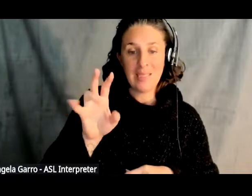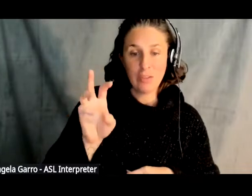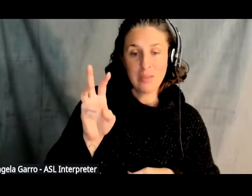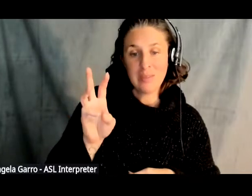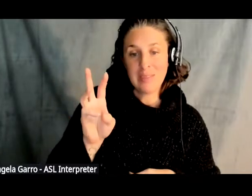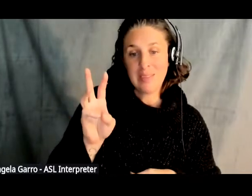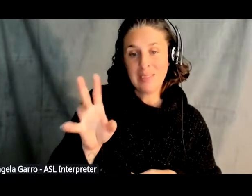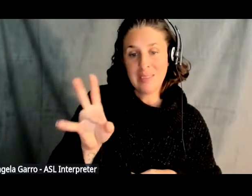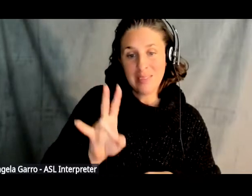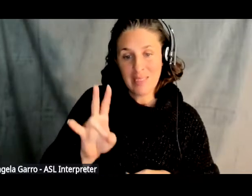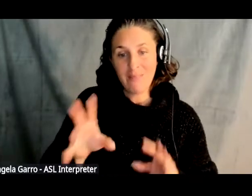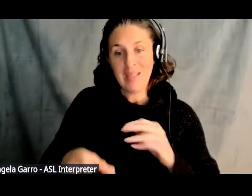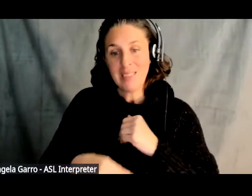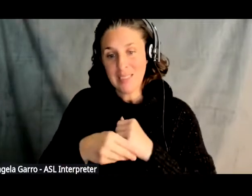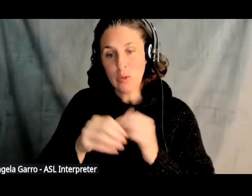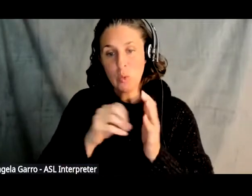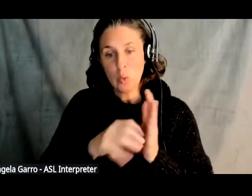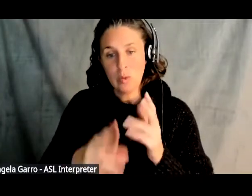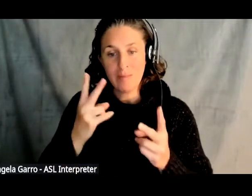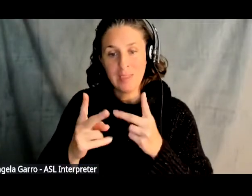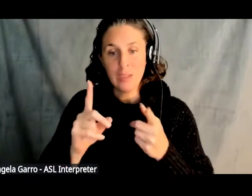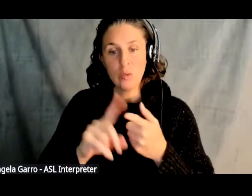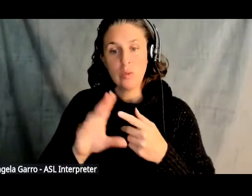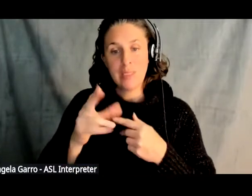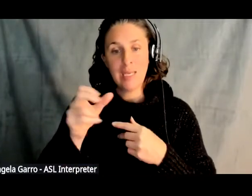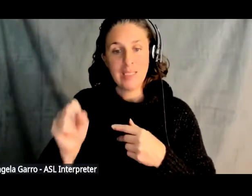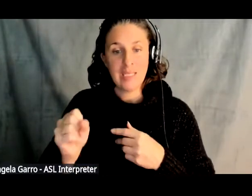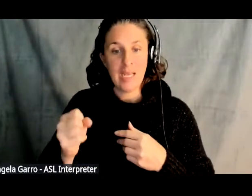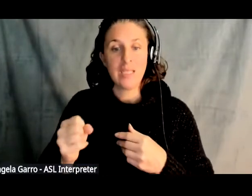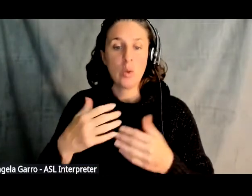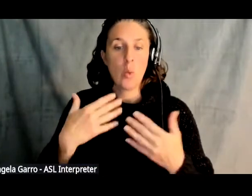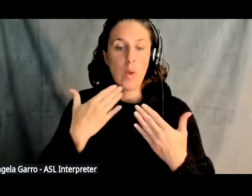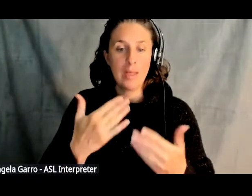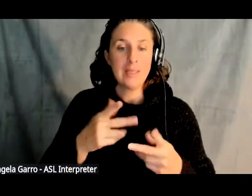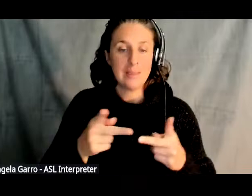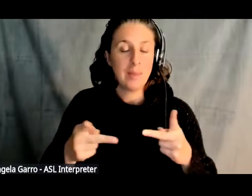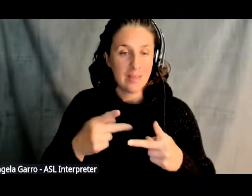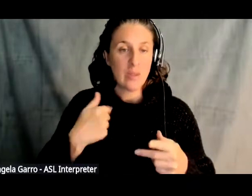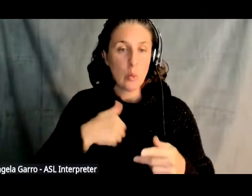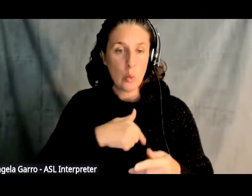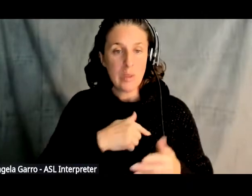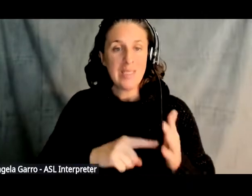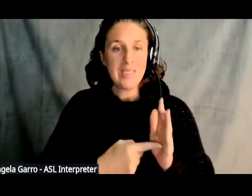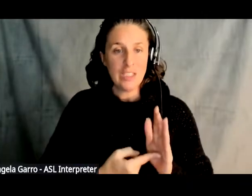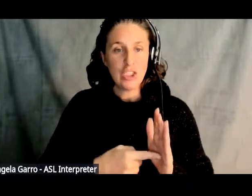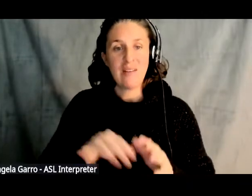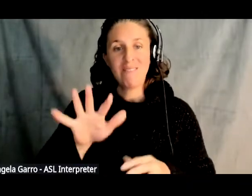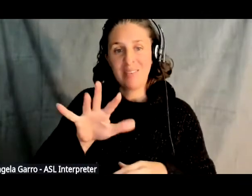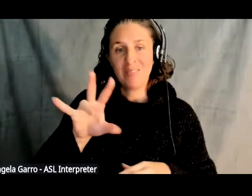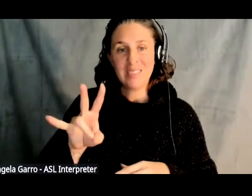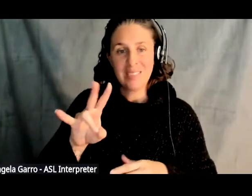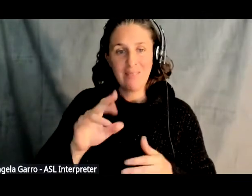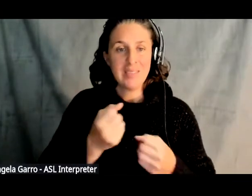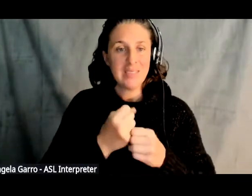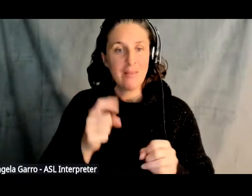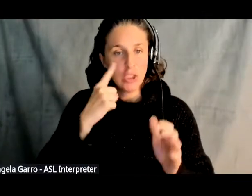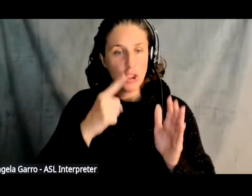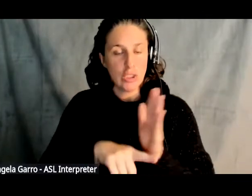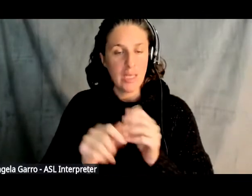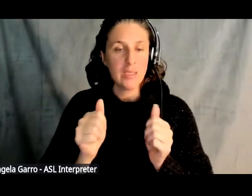wellness space. Excuse me. We have initiated 57 safety checks this school year with